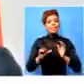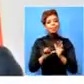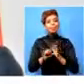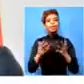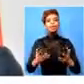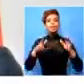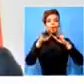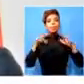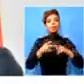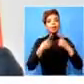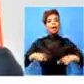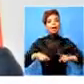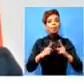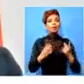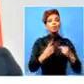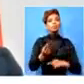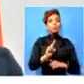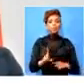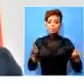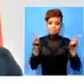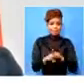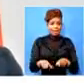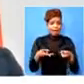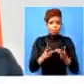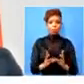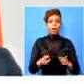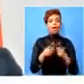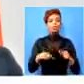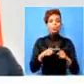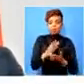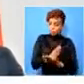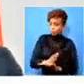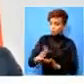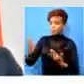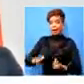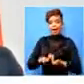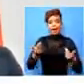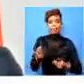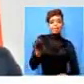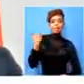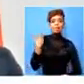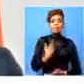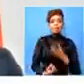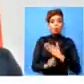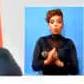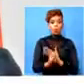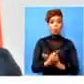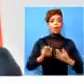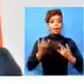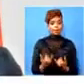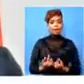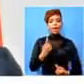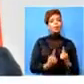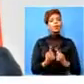realize that in the same way as we dislodged the apartheid regime, even now under conditions of